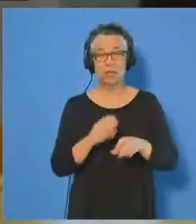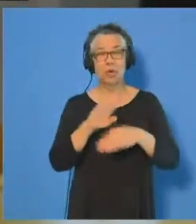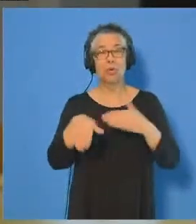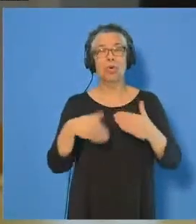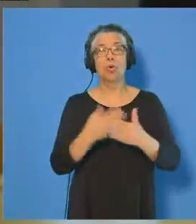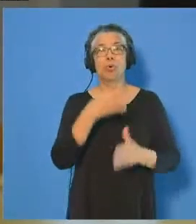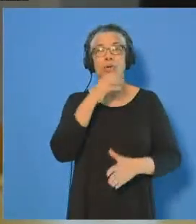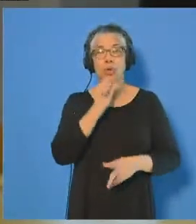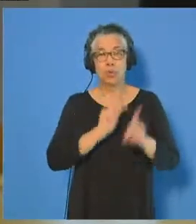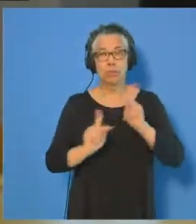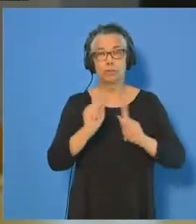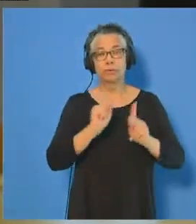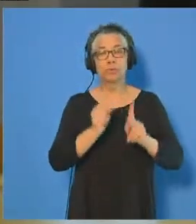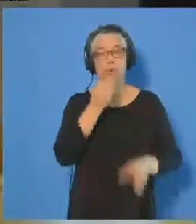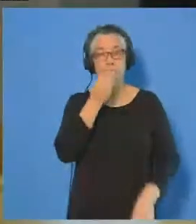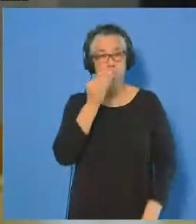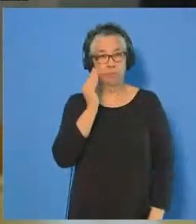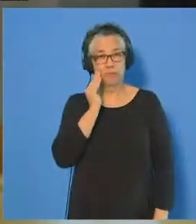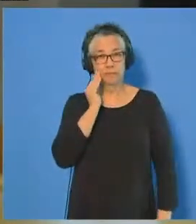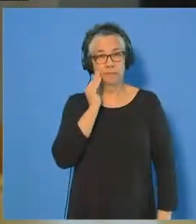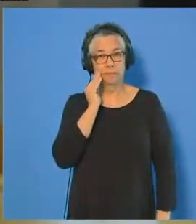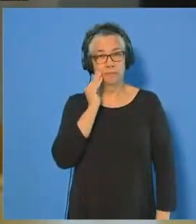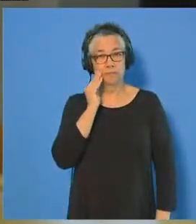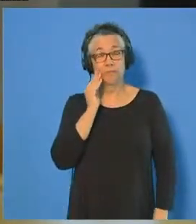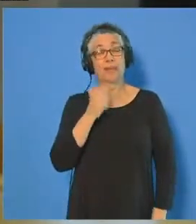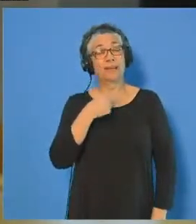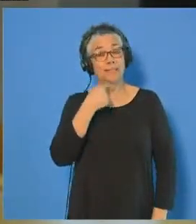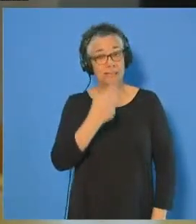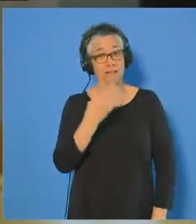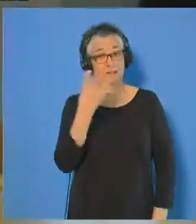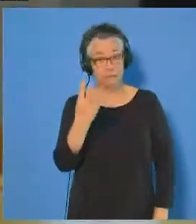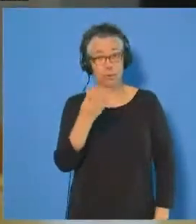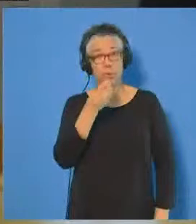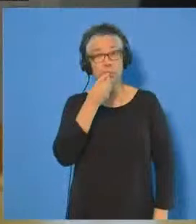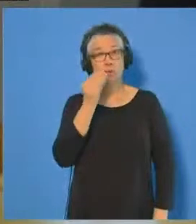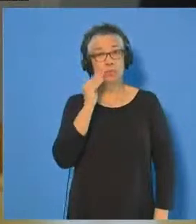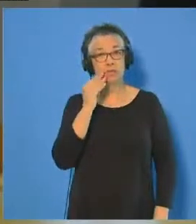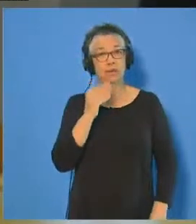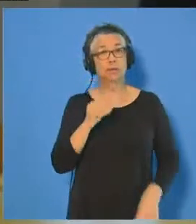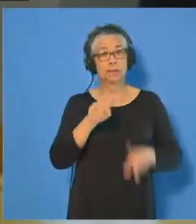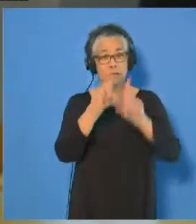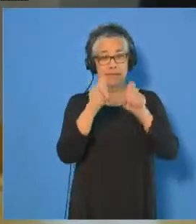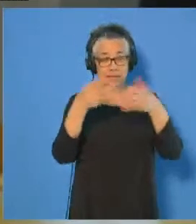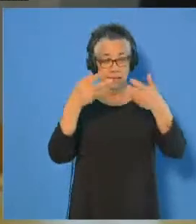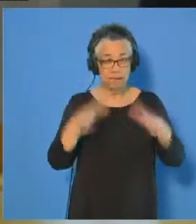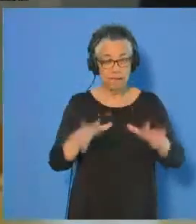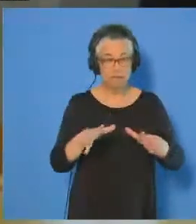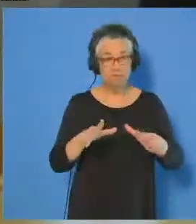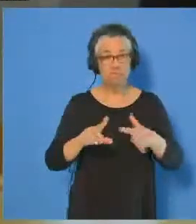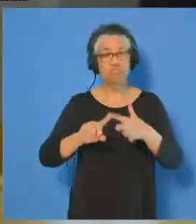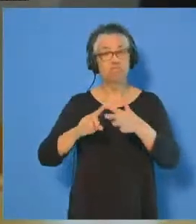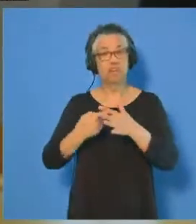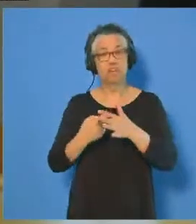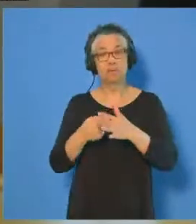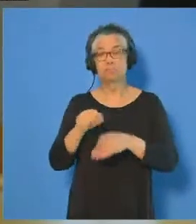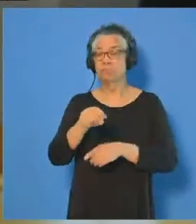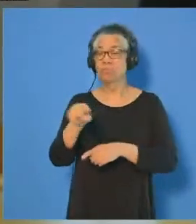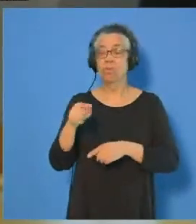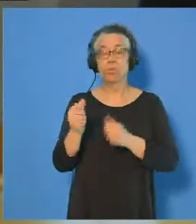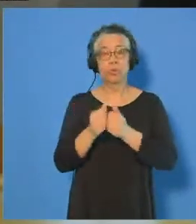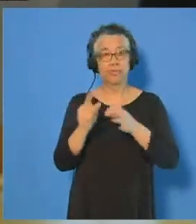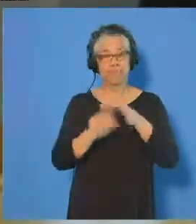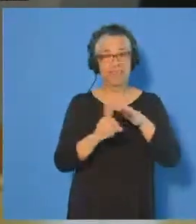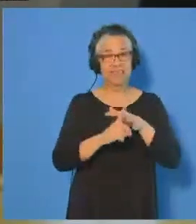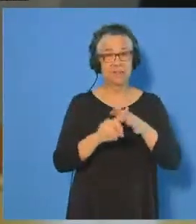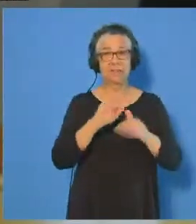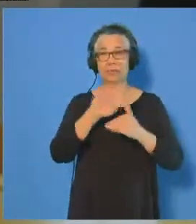homes. I can confirm that we have tested 4 care homes so far, starting with the homes that had cases. All